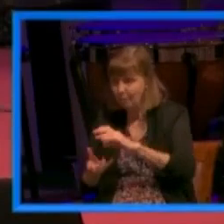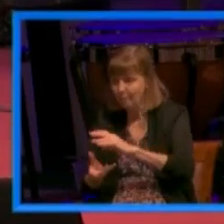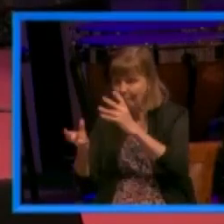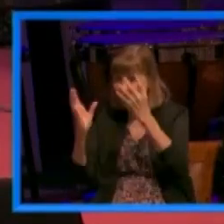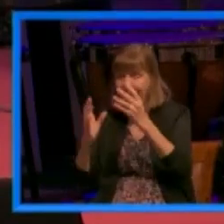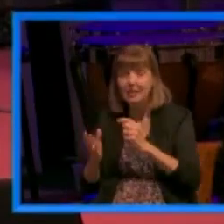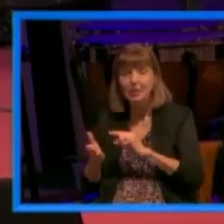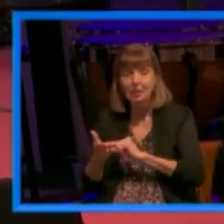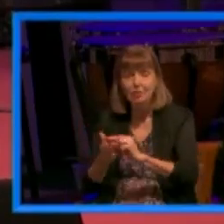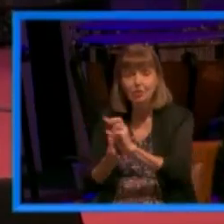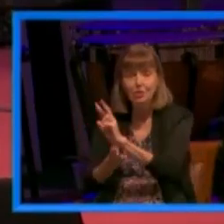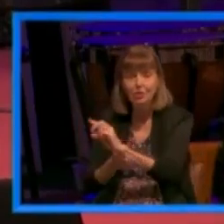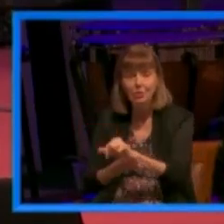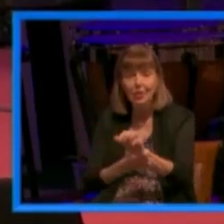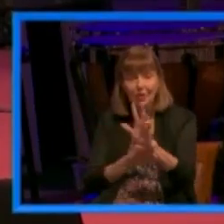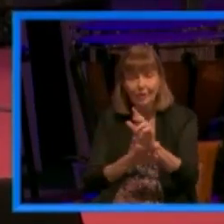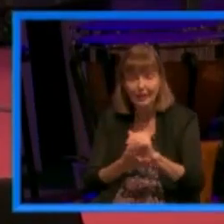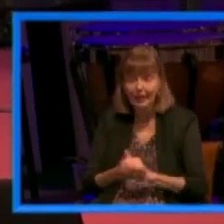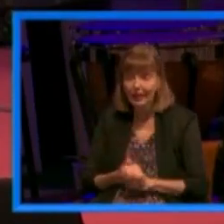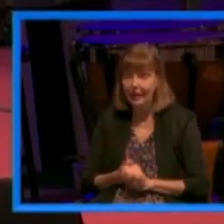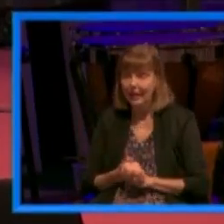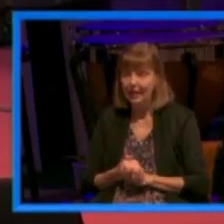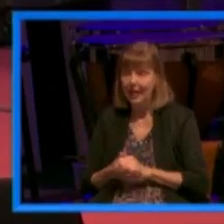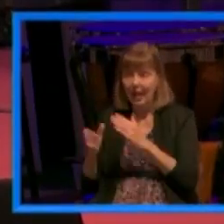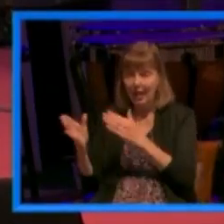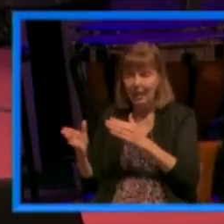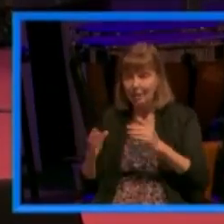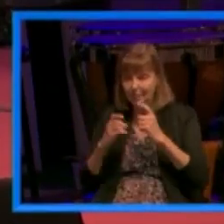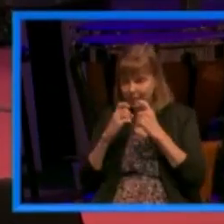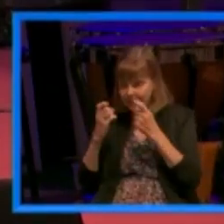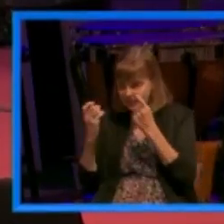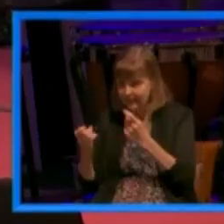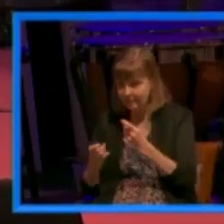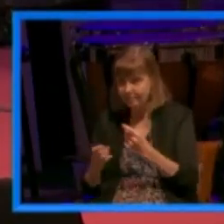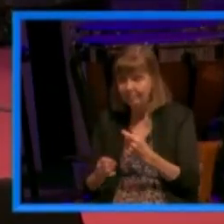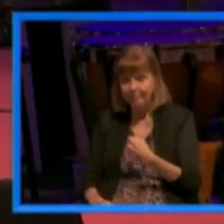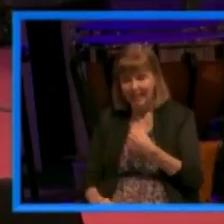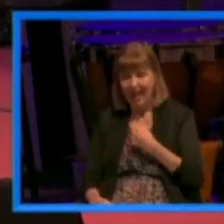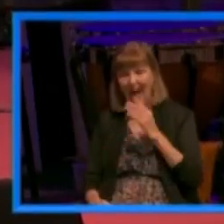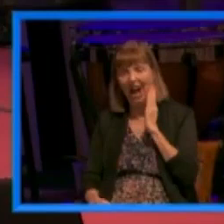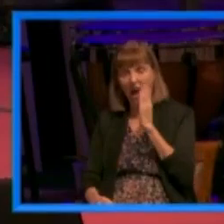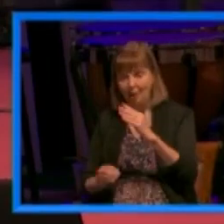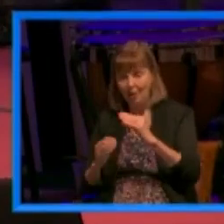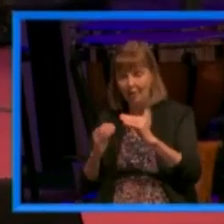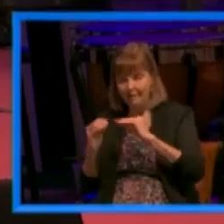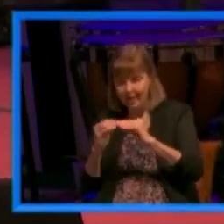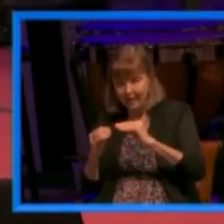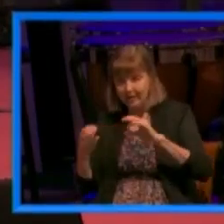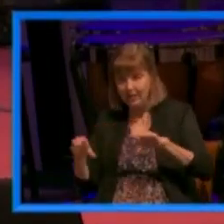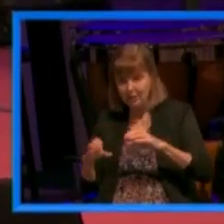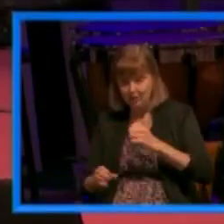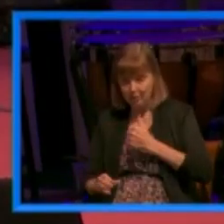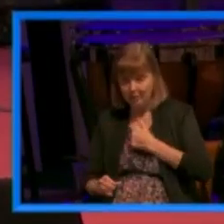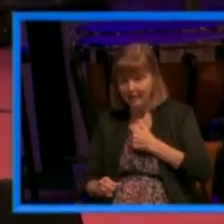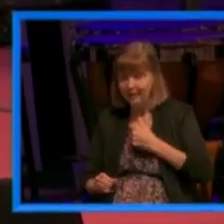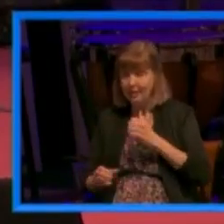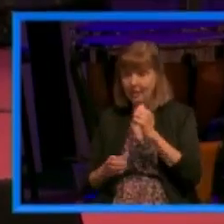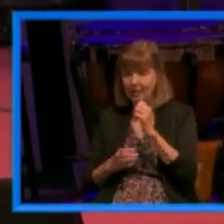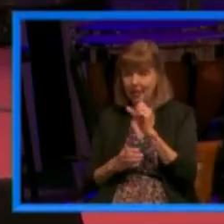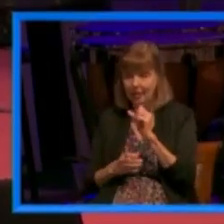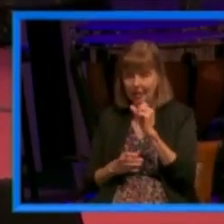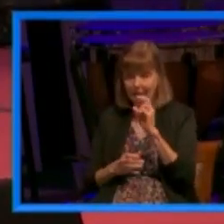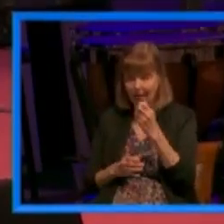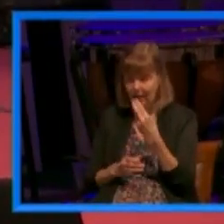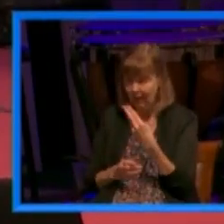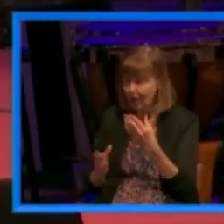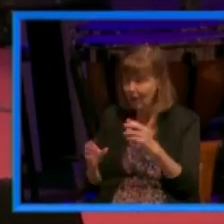3. The pattern of sin is, I'll fix this. I'll do this myself. And so what does she do? She goes to her husband and